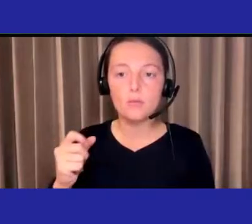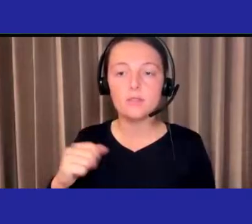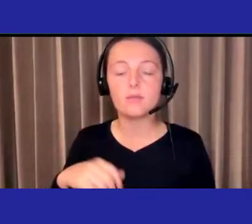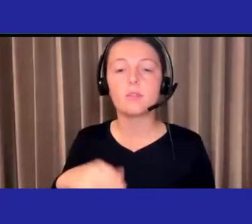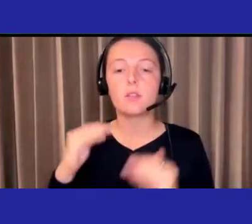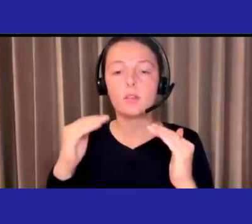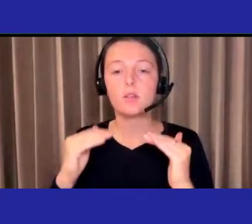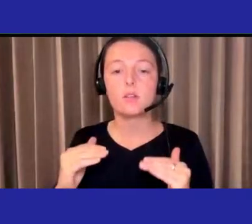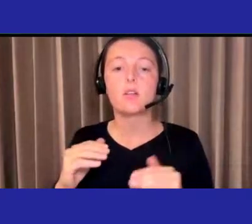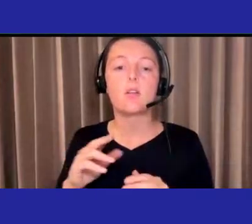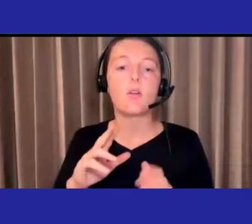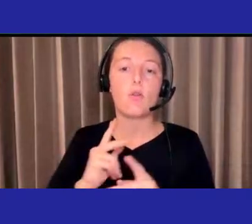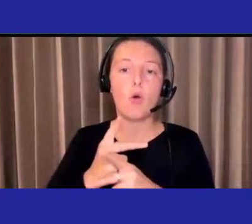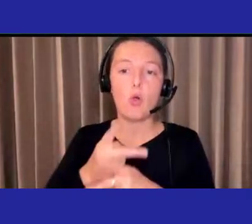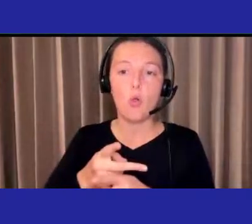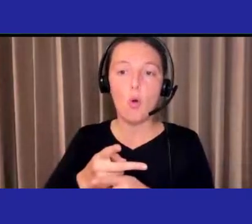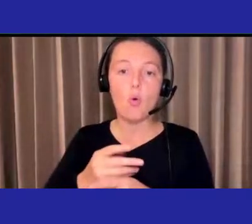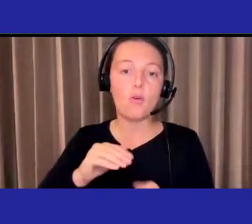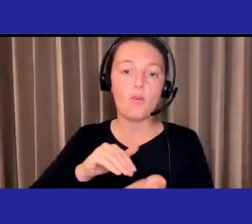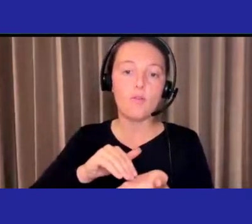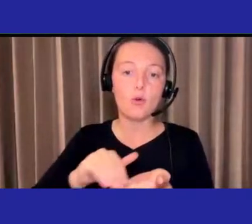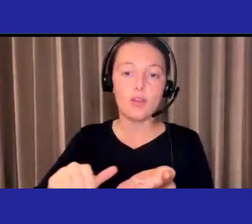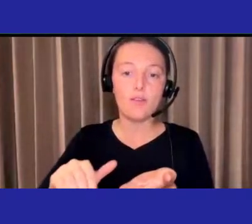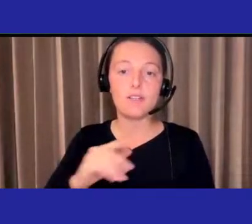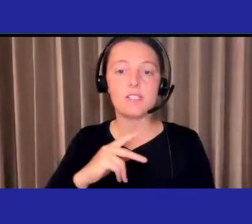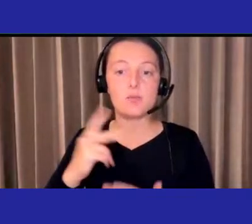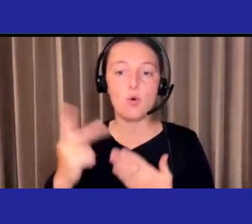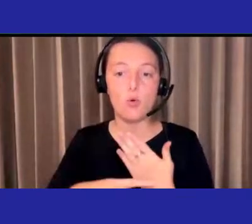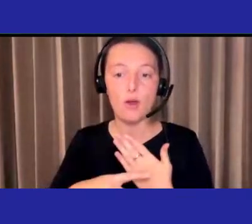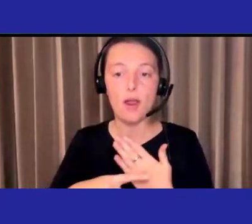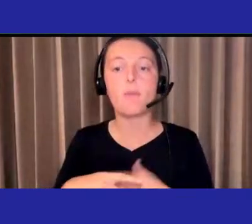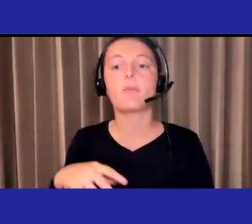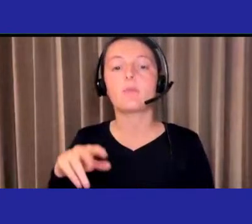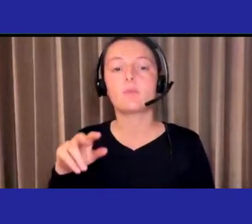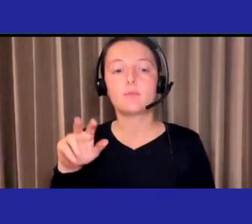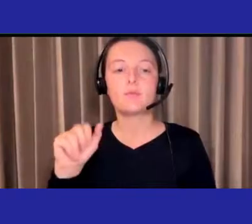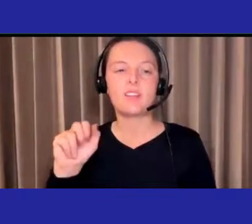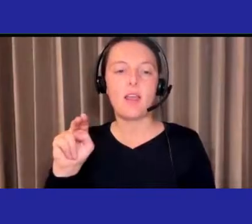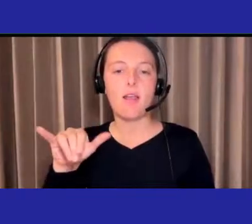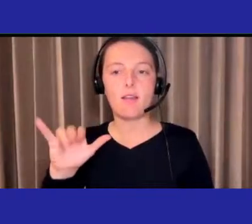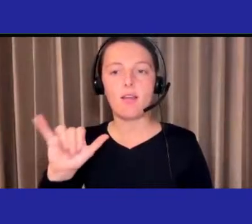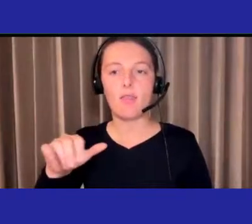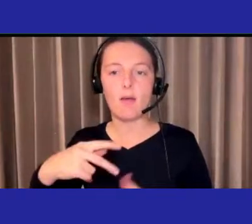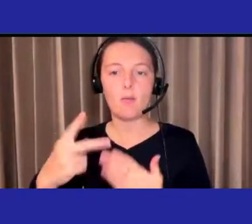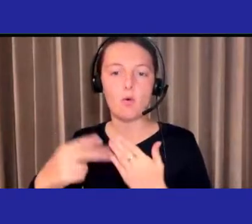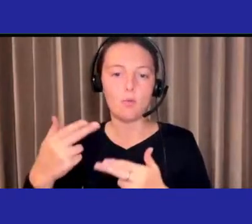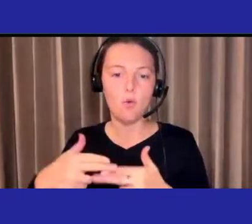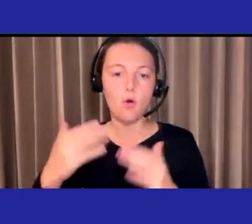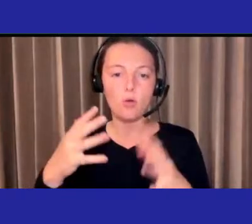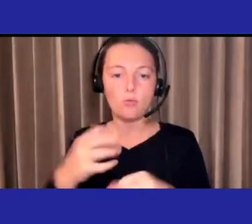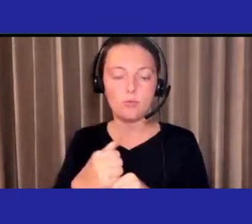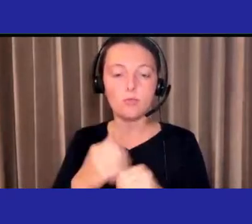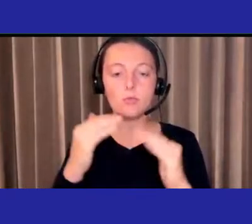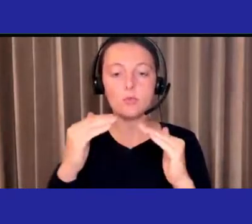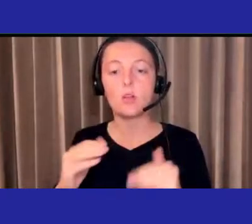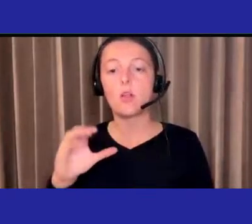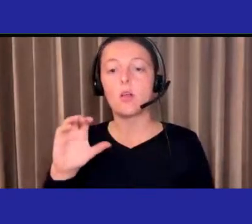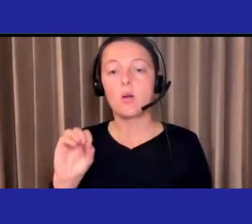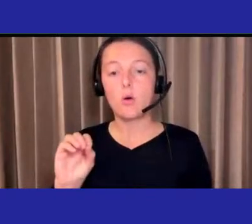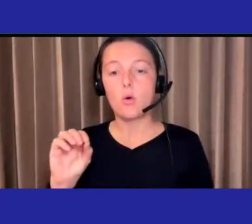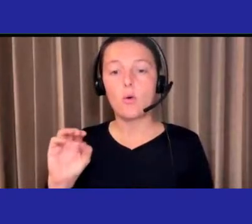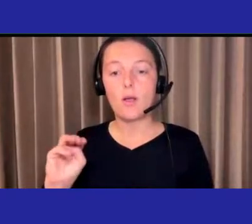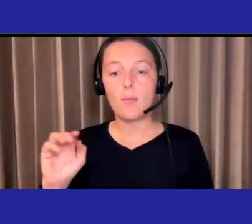York, or NANI as it's called, our Group 11 Tuition Reimbursement Program, our OMH Community Liaison, Community